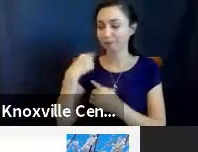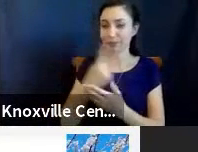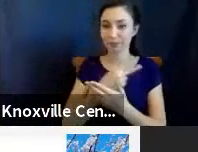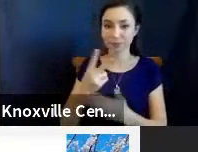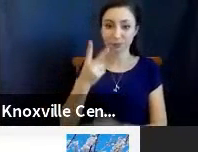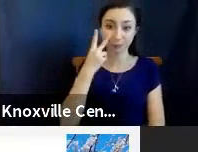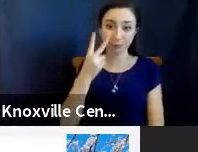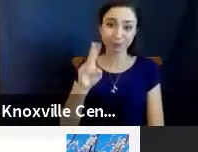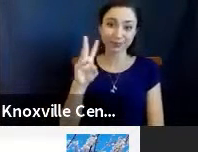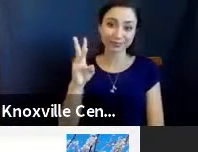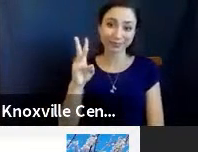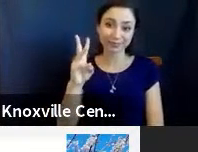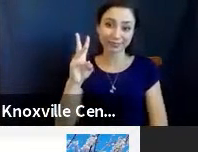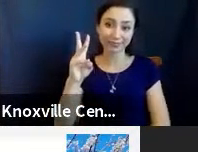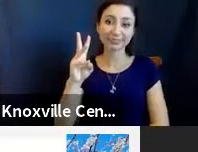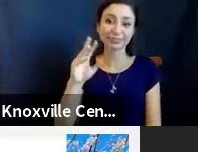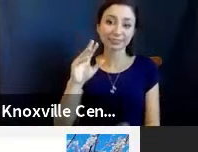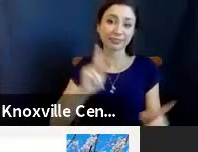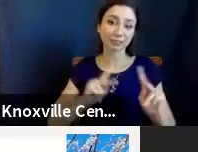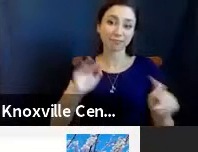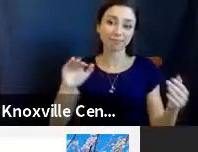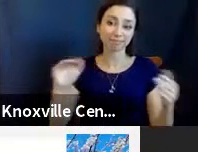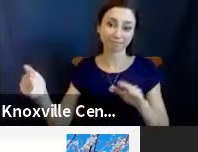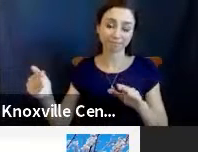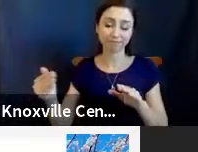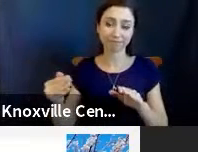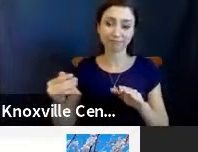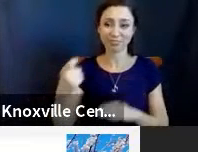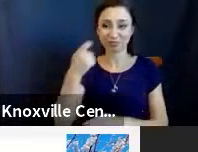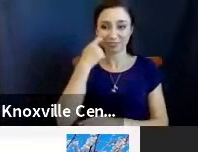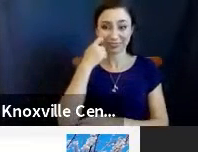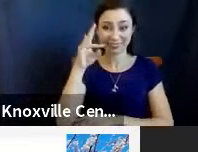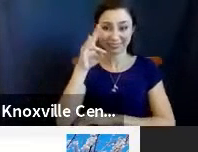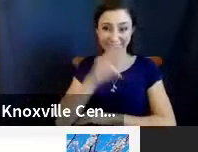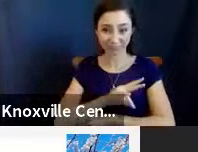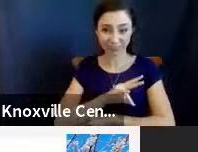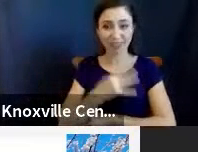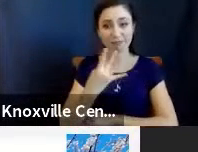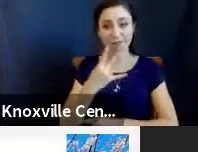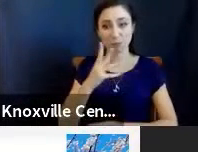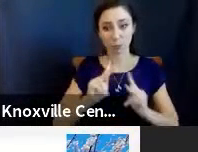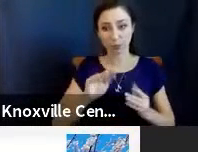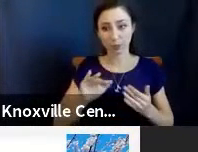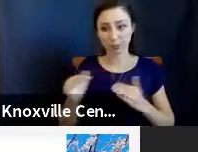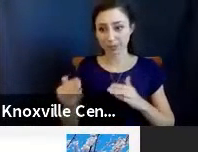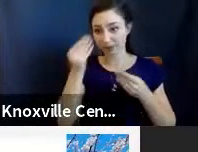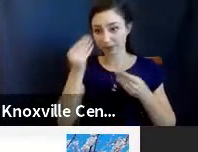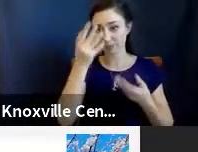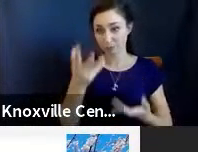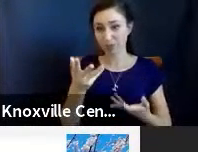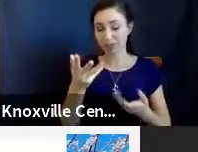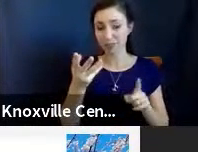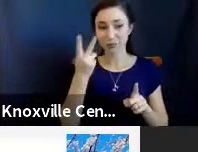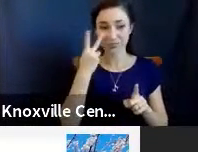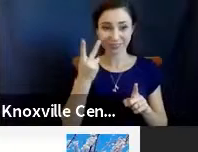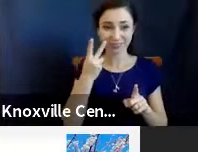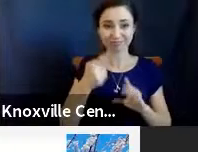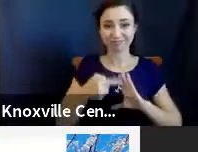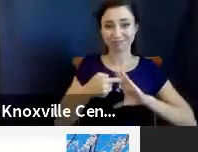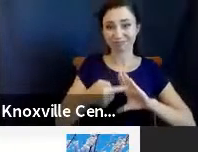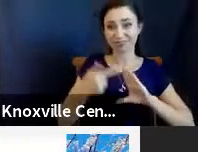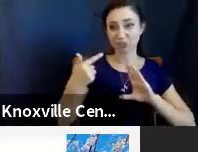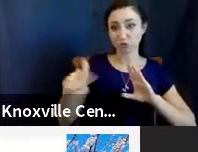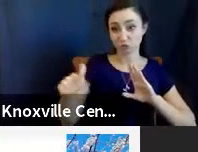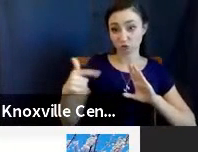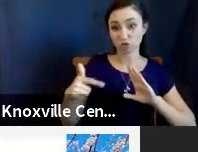6 deaths, with 4 in the last 7 days. The information available leads us to represent this benchmark as